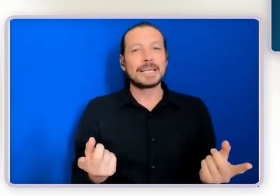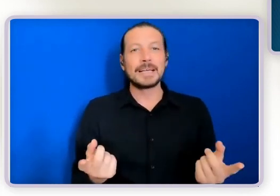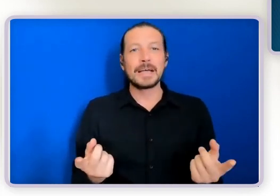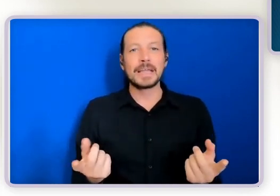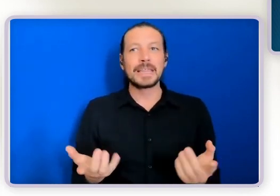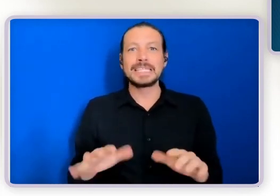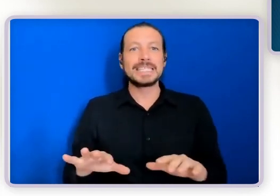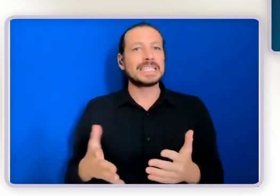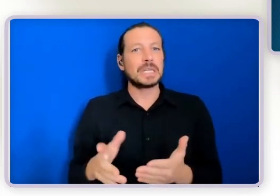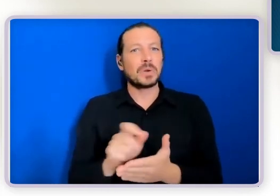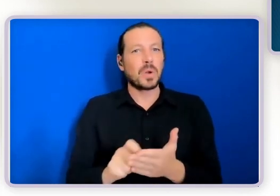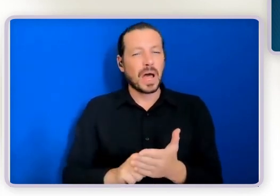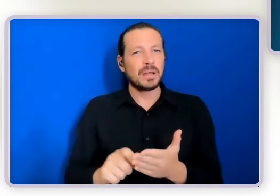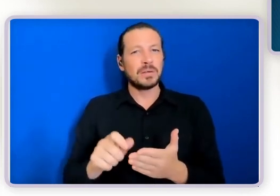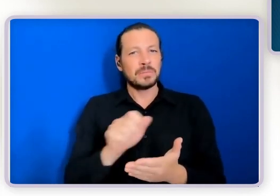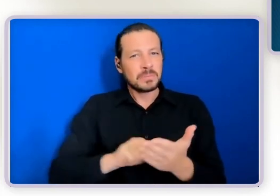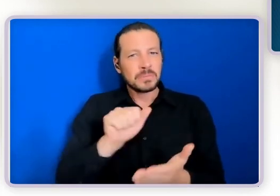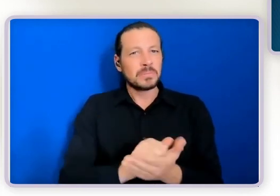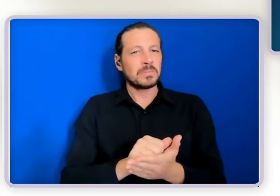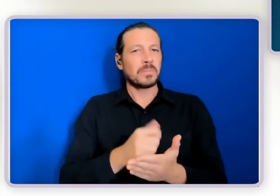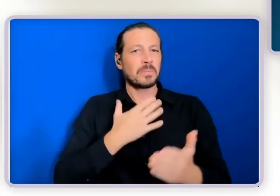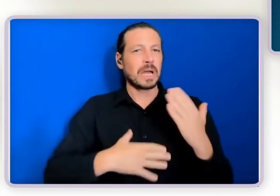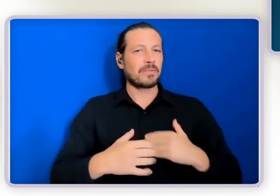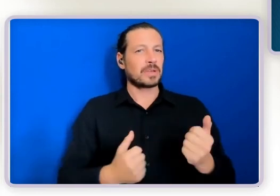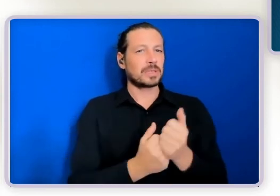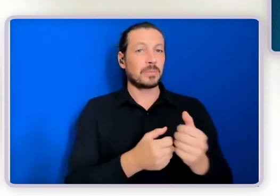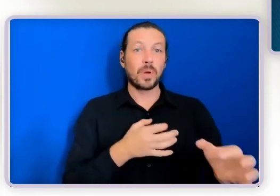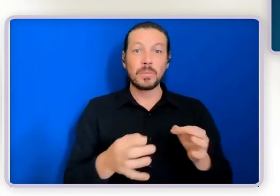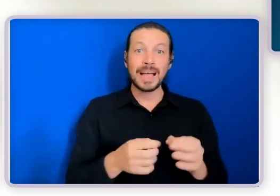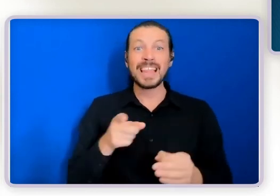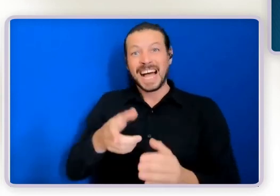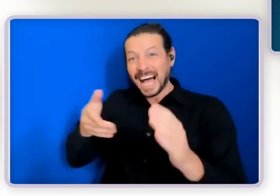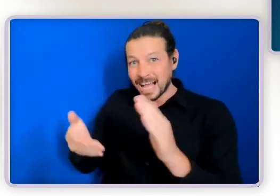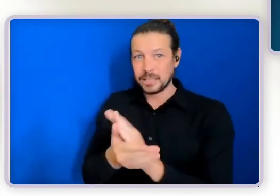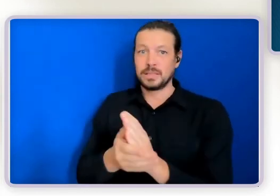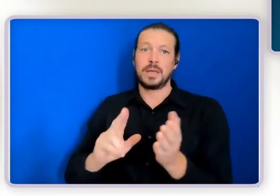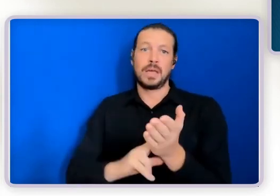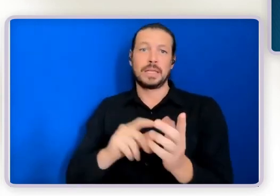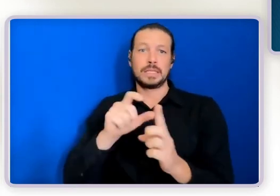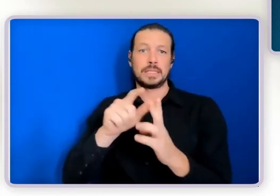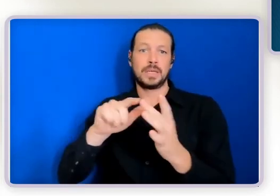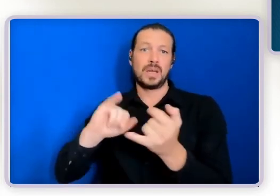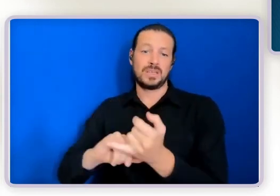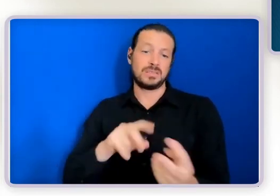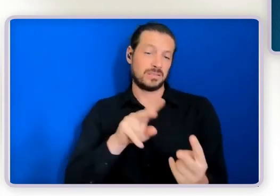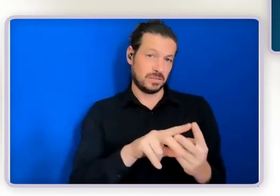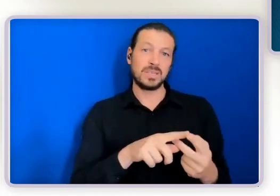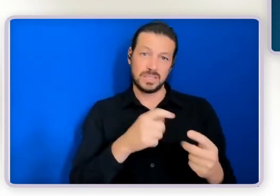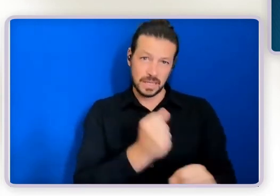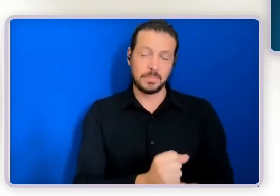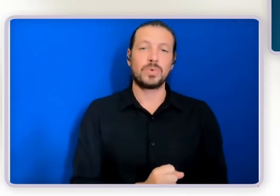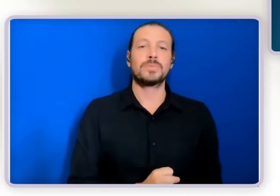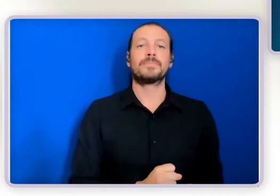this is all stuff that's happening under the NDIS. What can you do? As I said, advocates have a vital